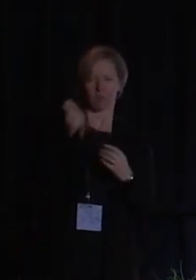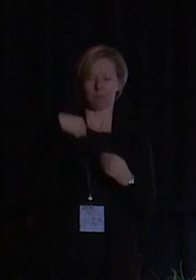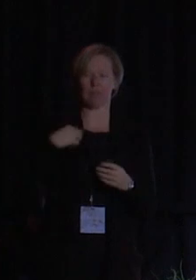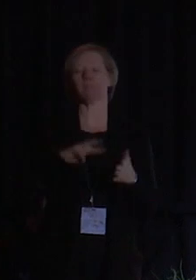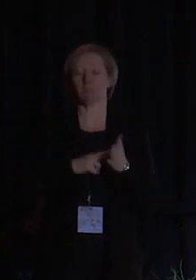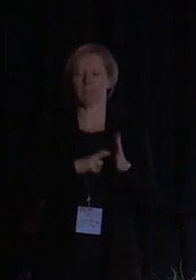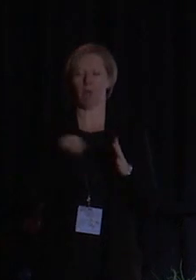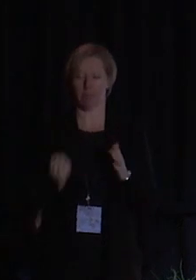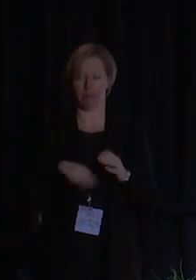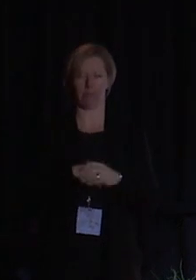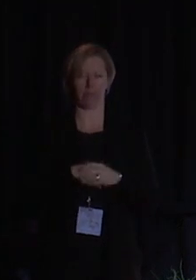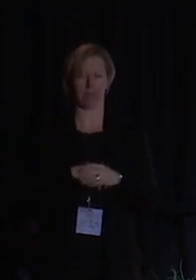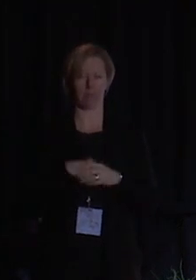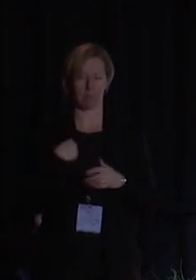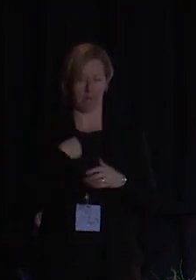designed that.